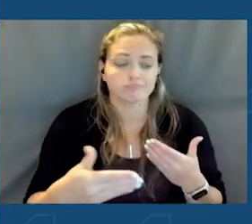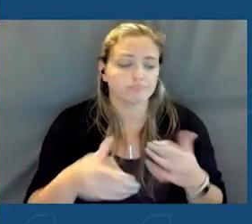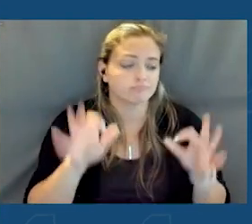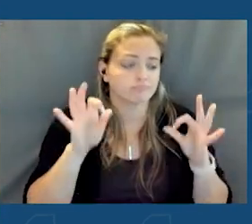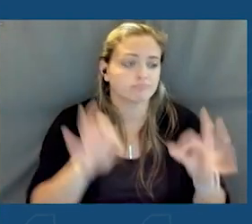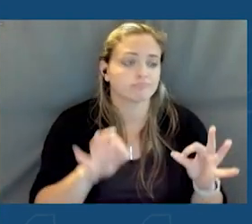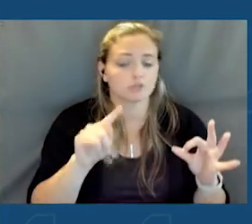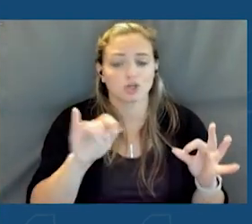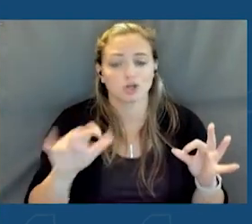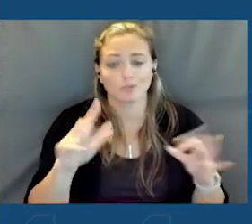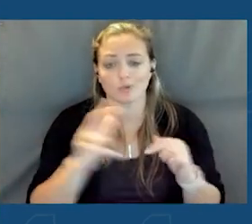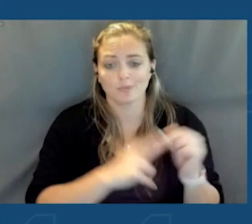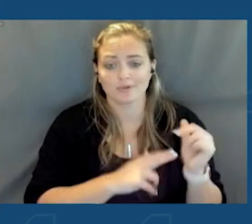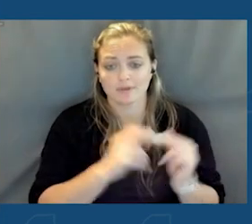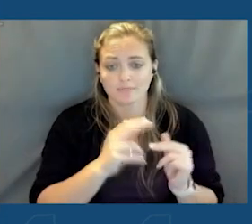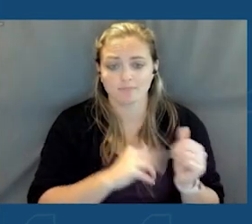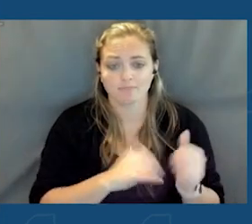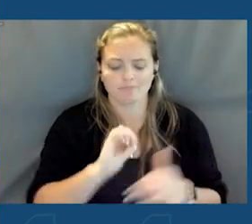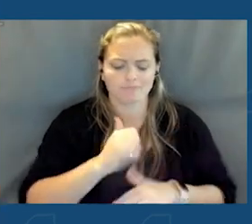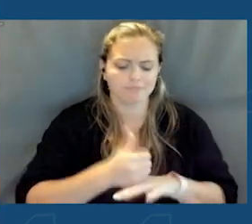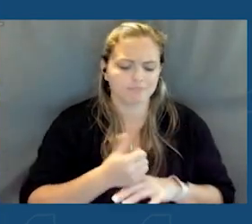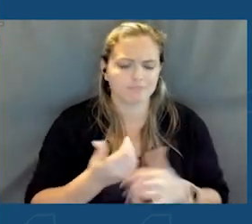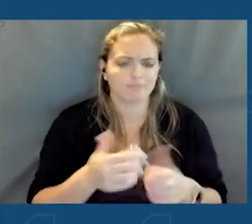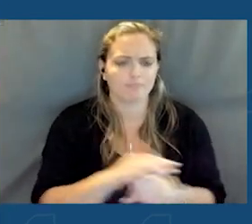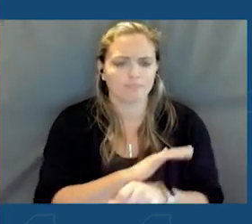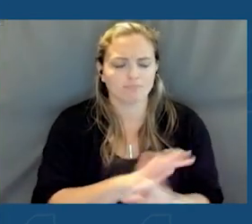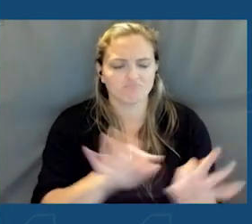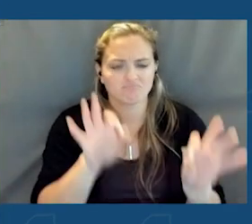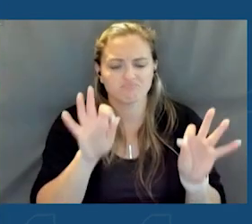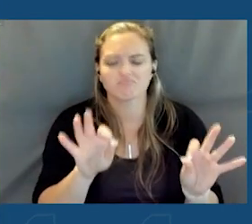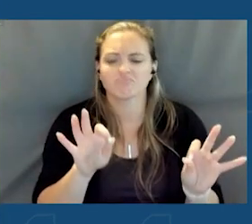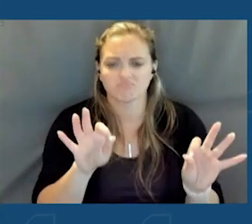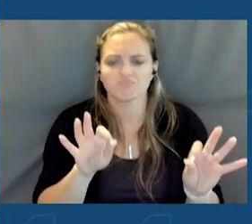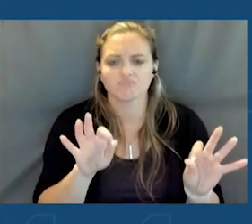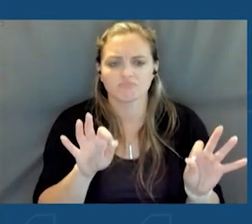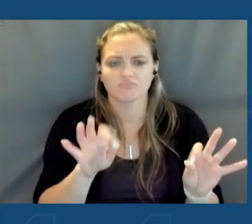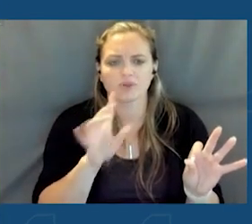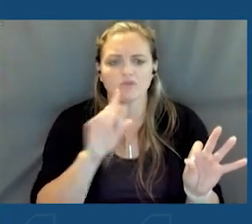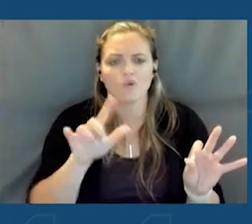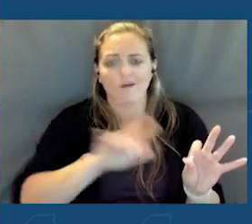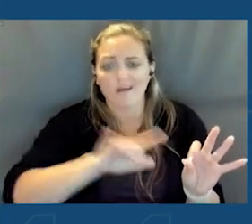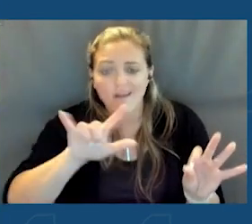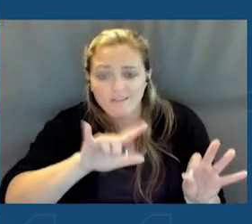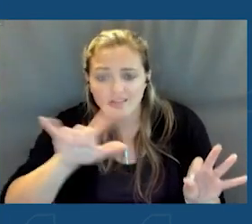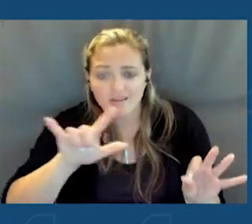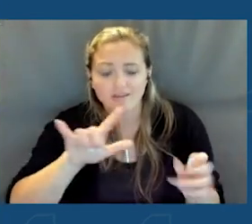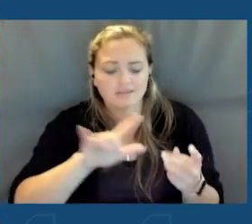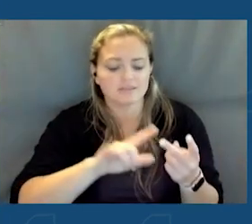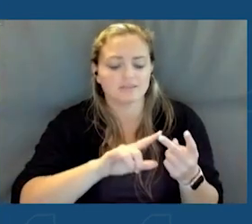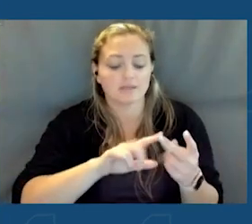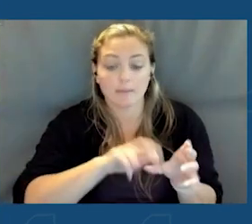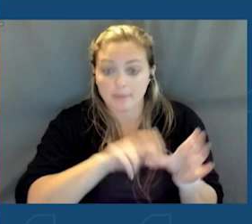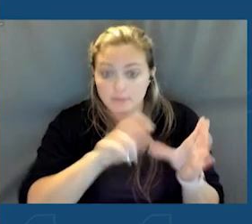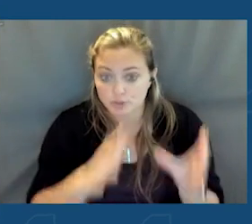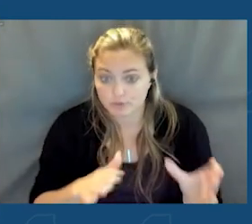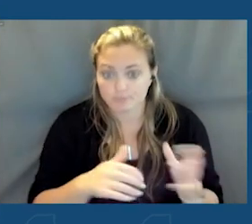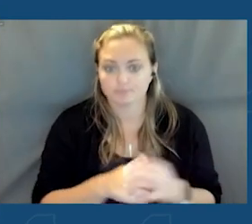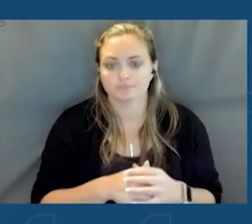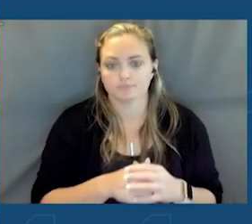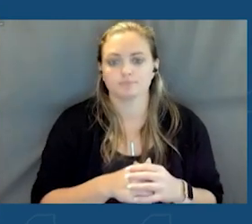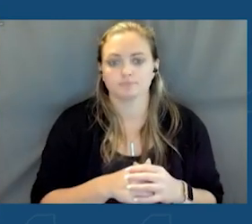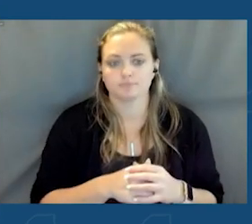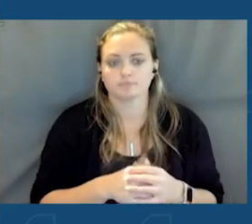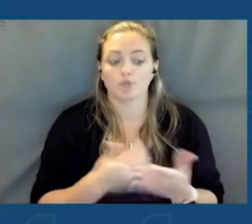building, creating a compelling proposition for airlines and for passengers. The new Terminal